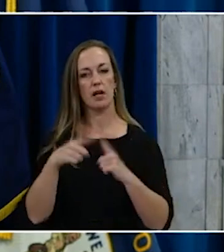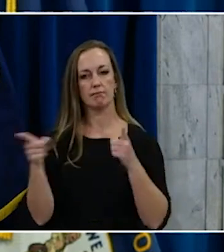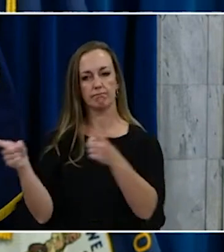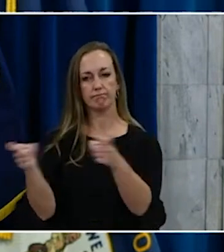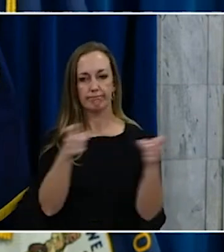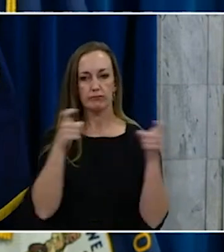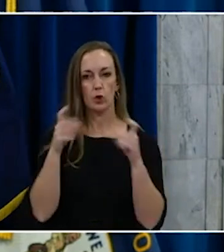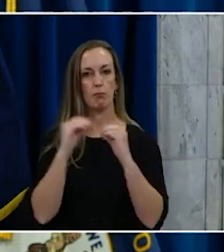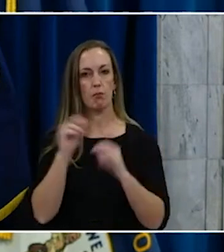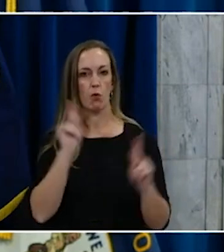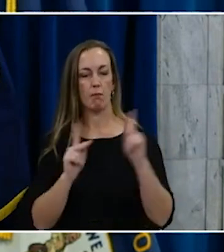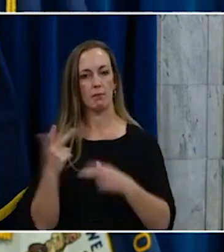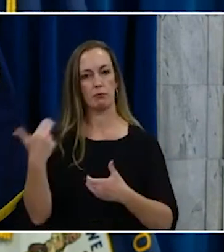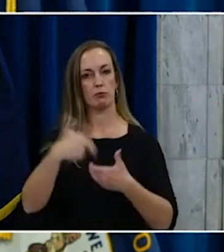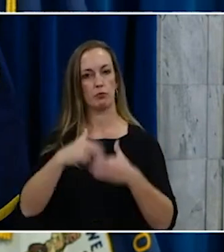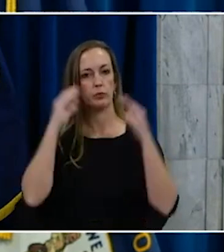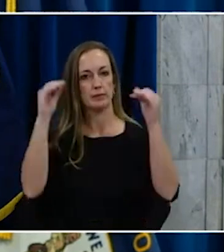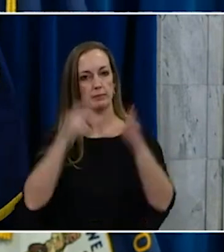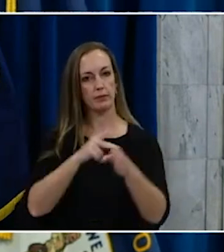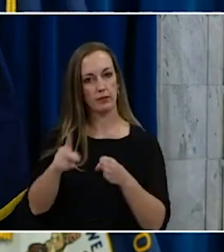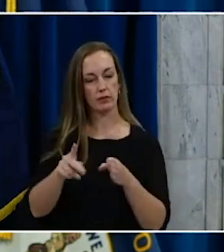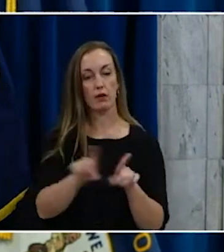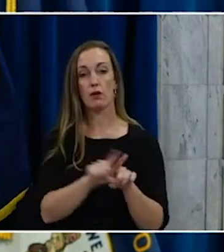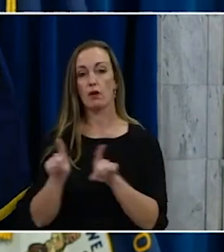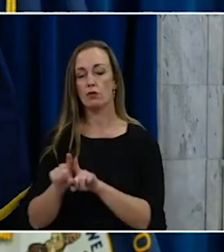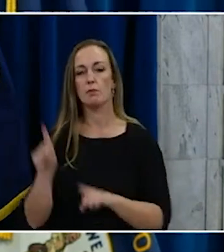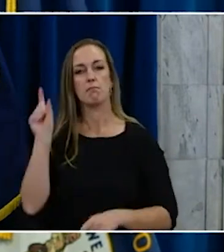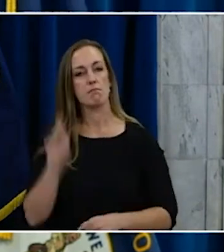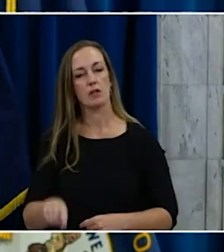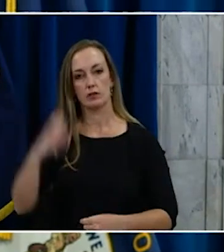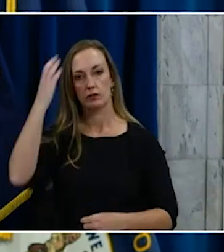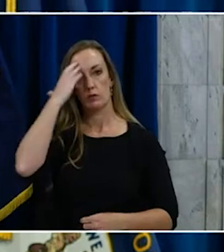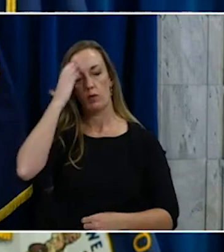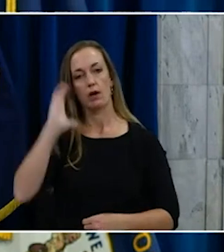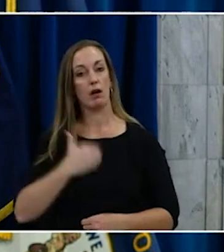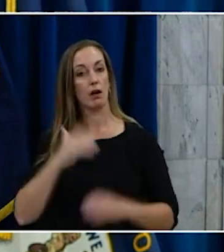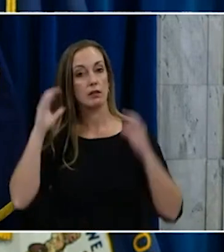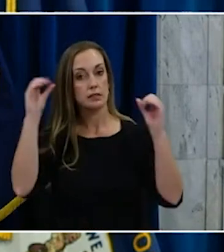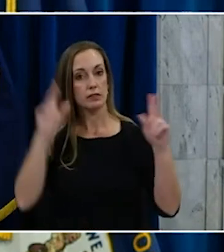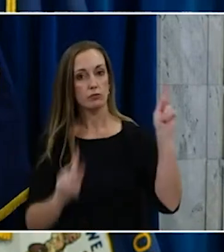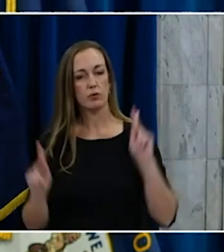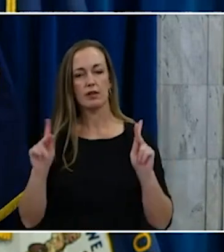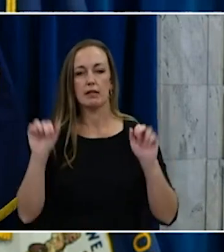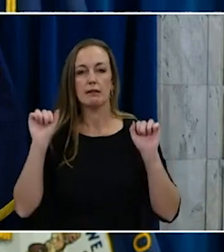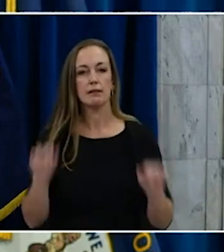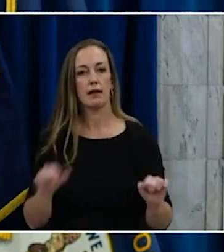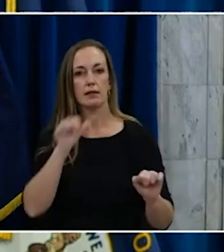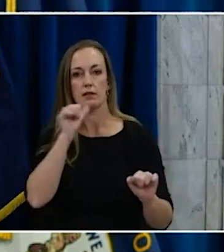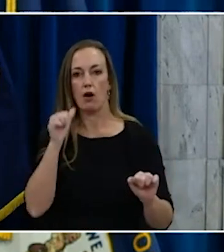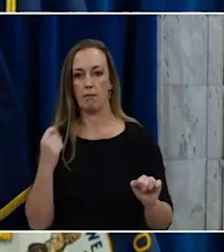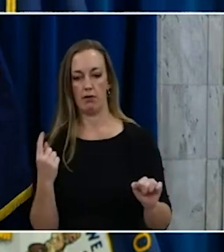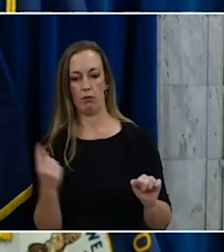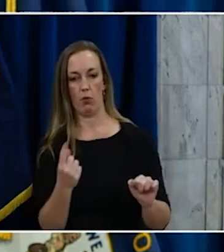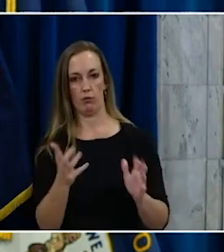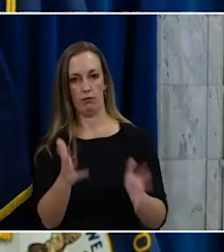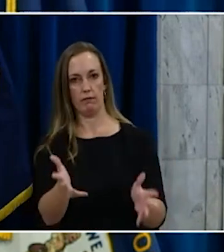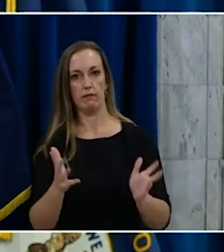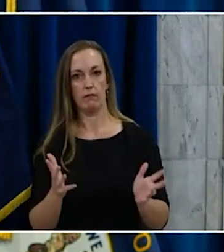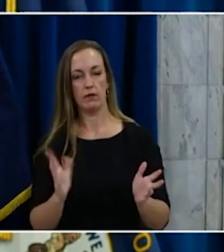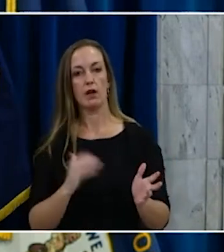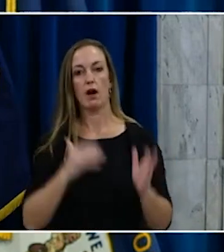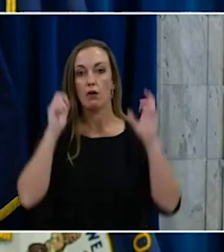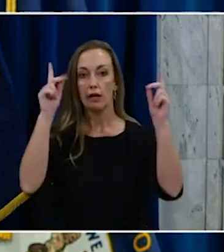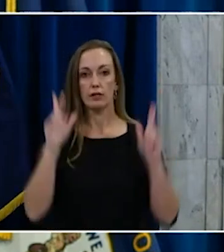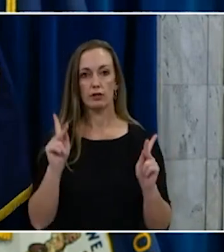profession. We also need to be aware that our teachers cannot be alone. Our